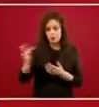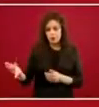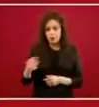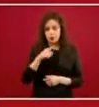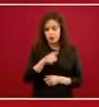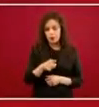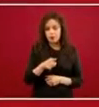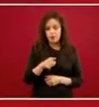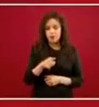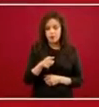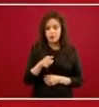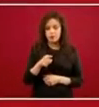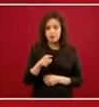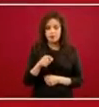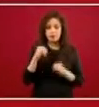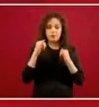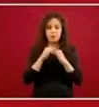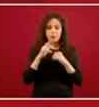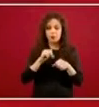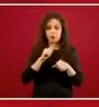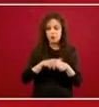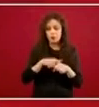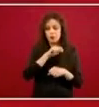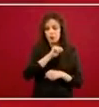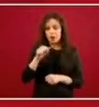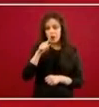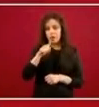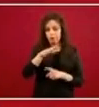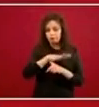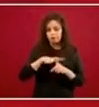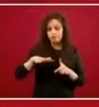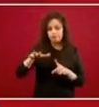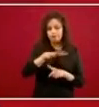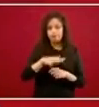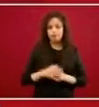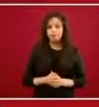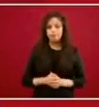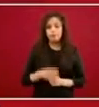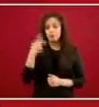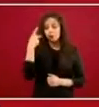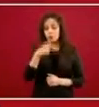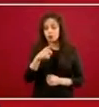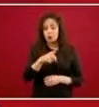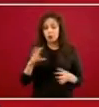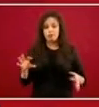thing I would like to say is I would like to publicly thank